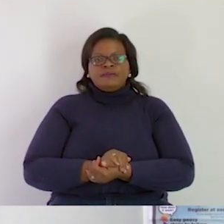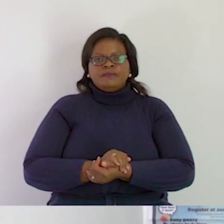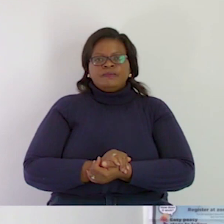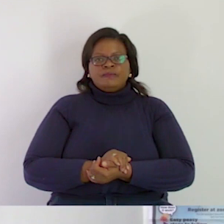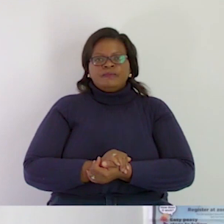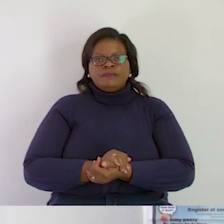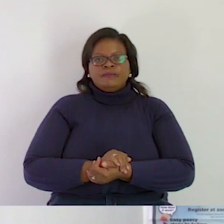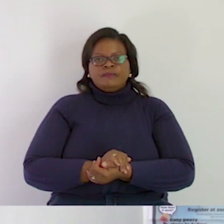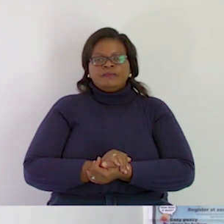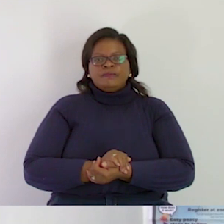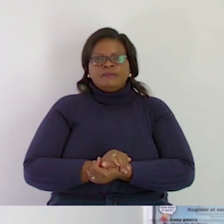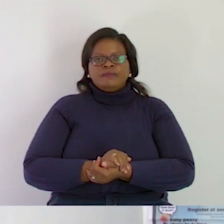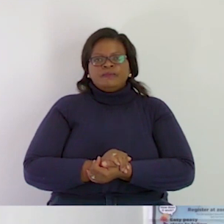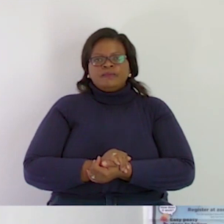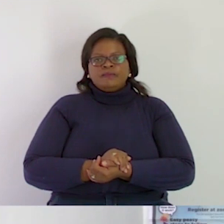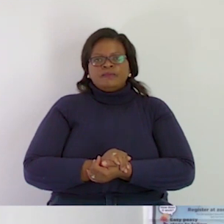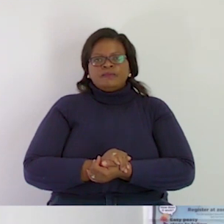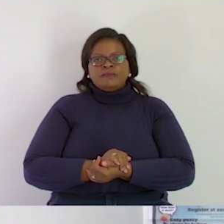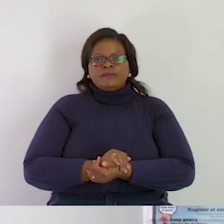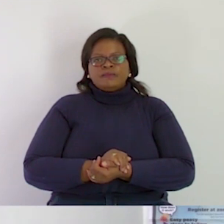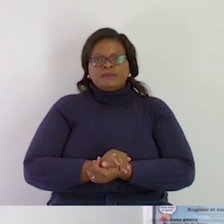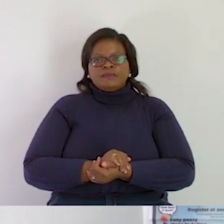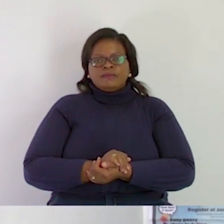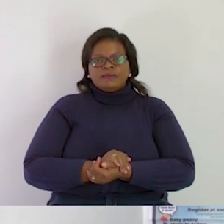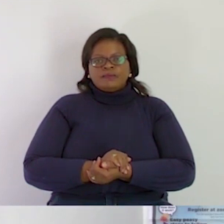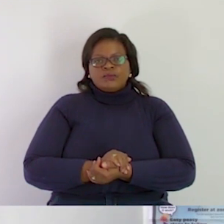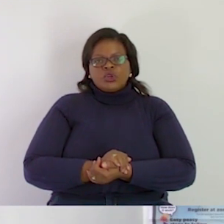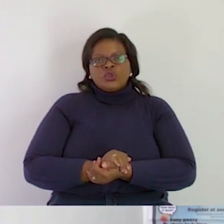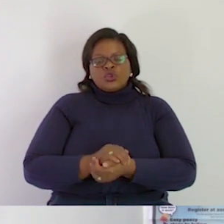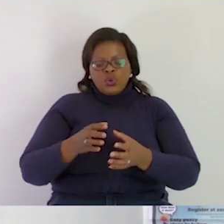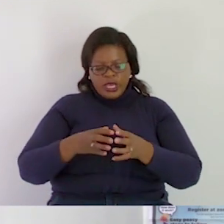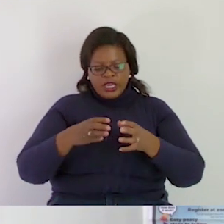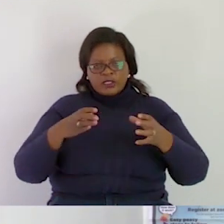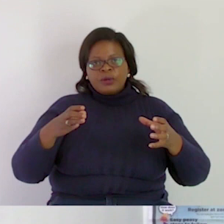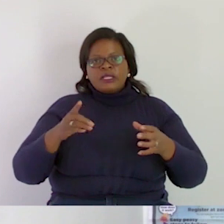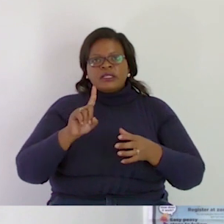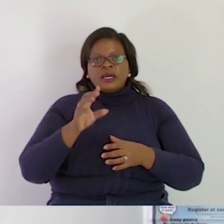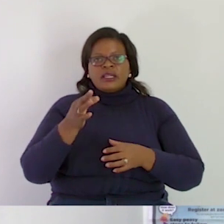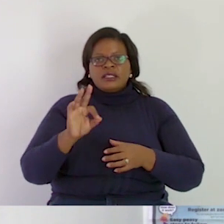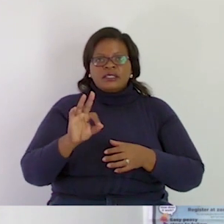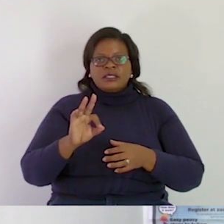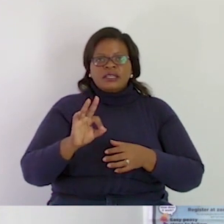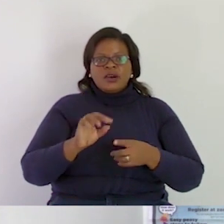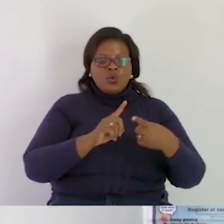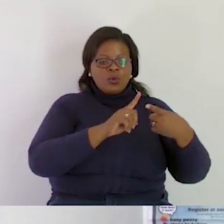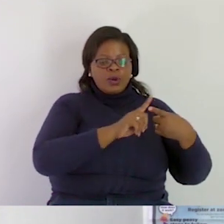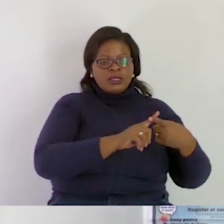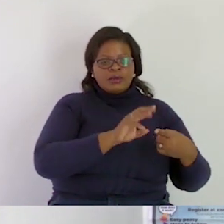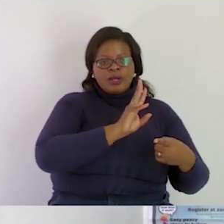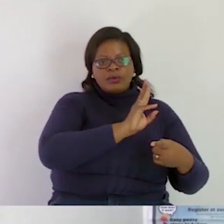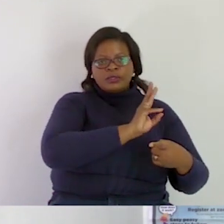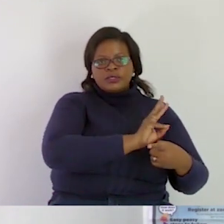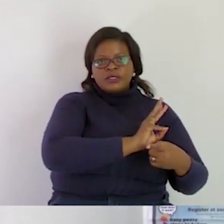So this is the expanded of 19. Then times 6.